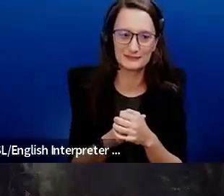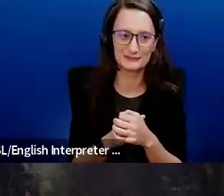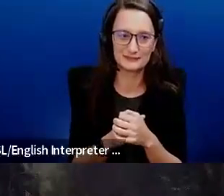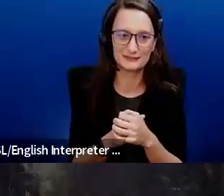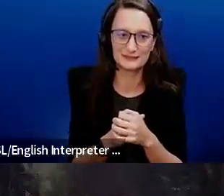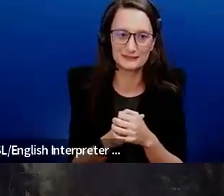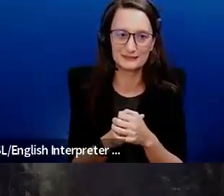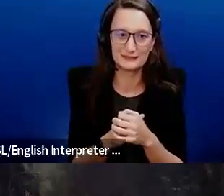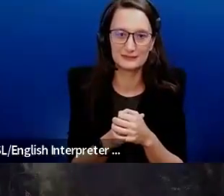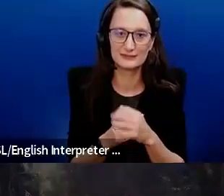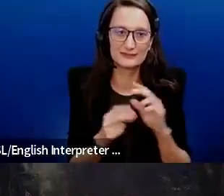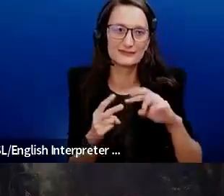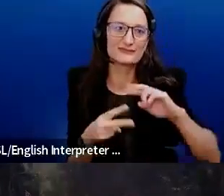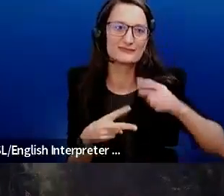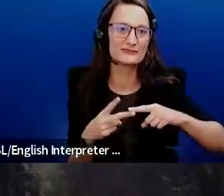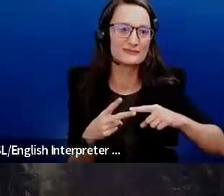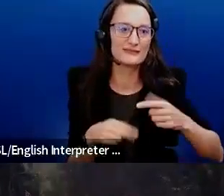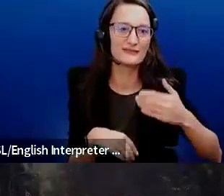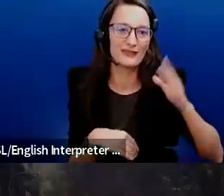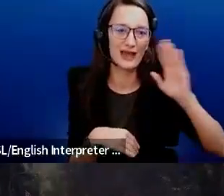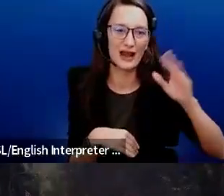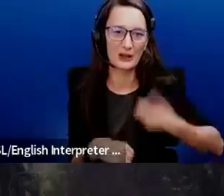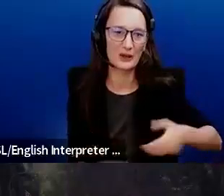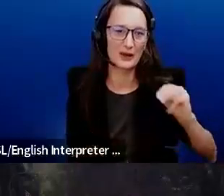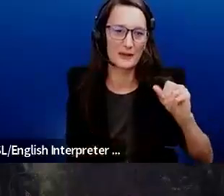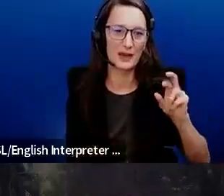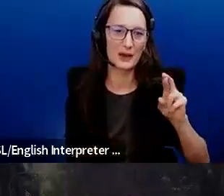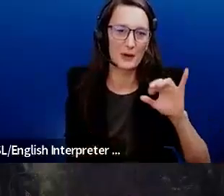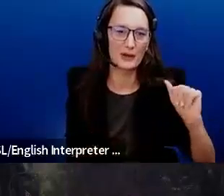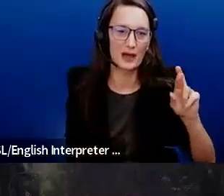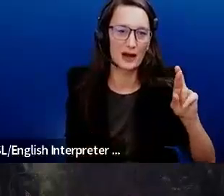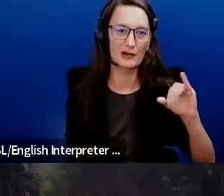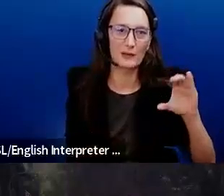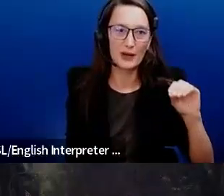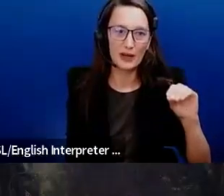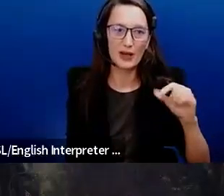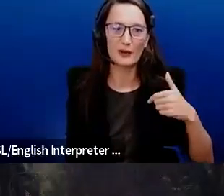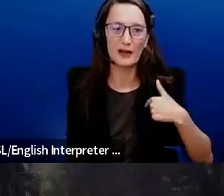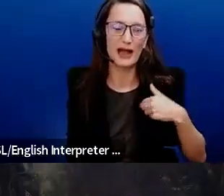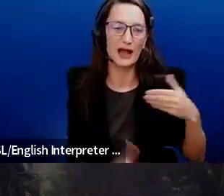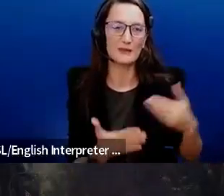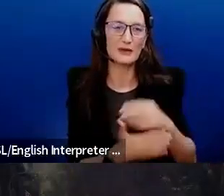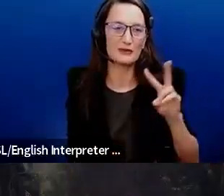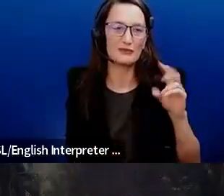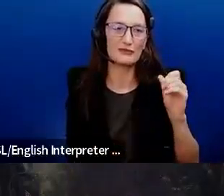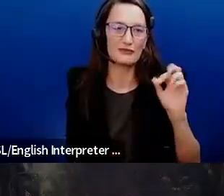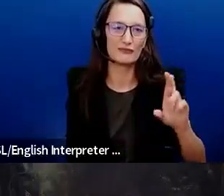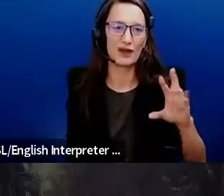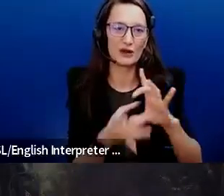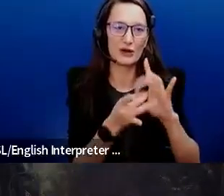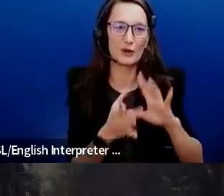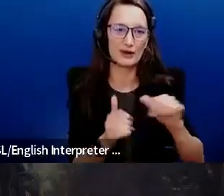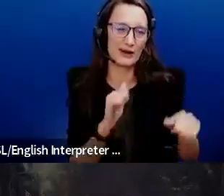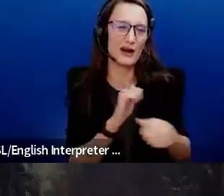Okay, I'll go next. Hello, everyone. My name is Maria Rico. I am the new vendor coordinator under Helen's